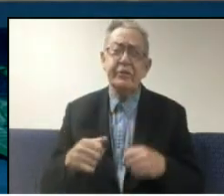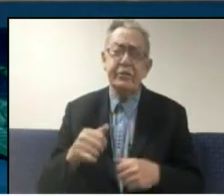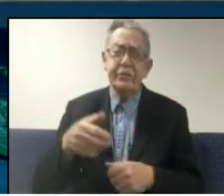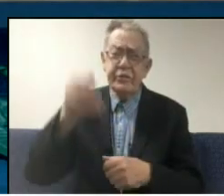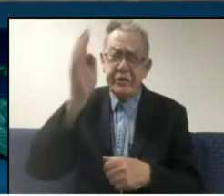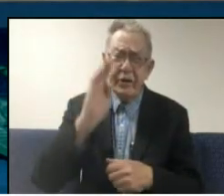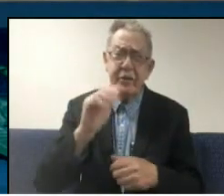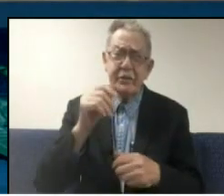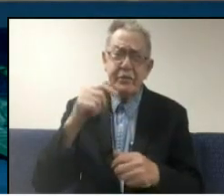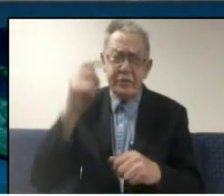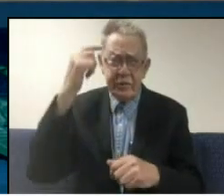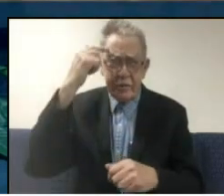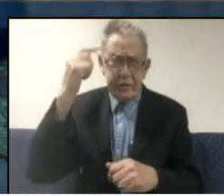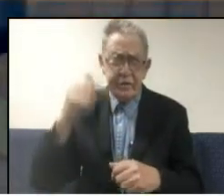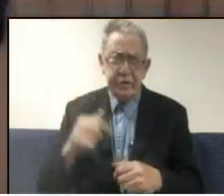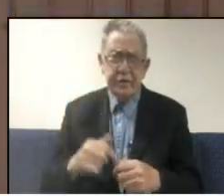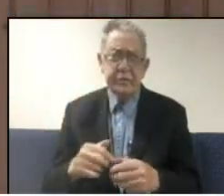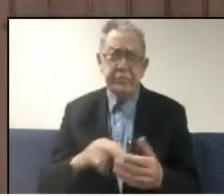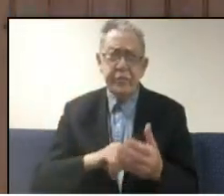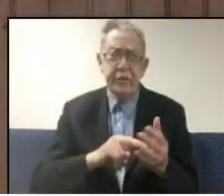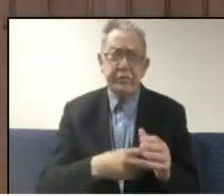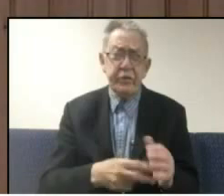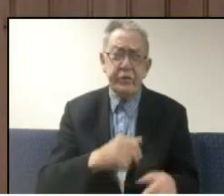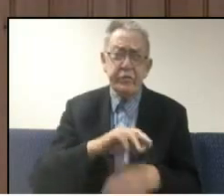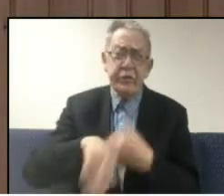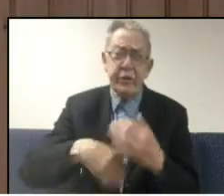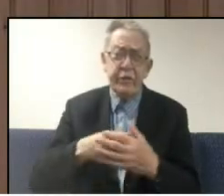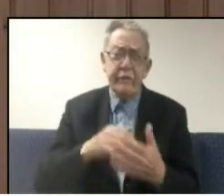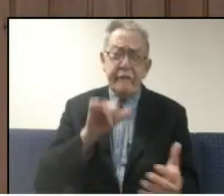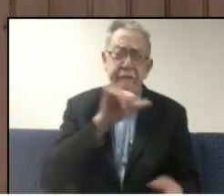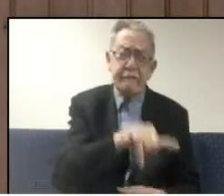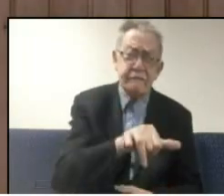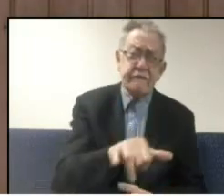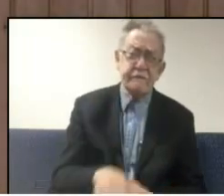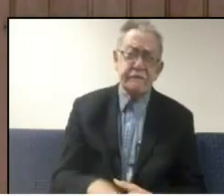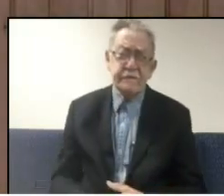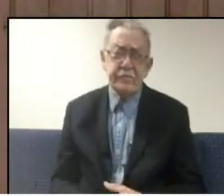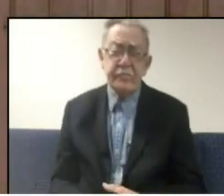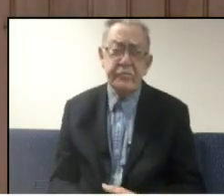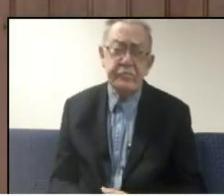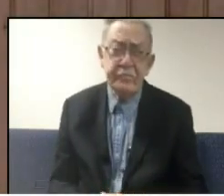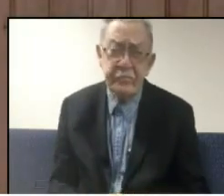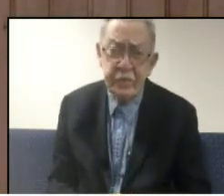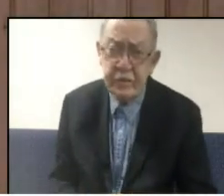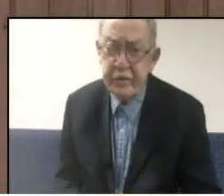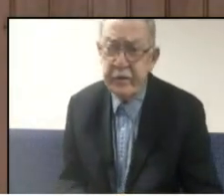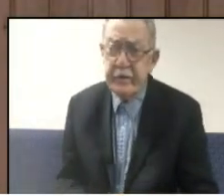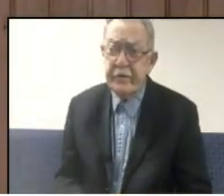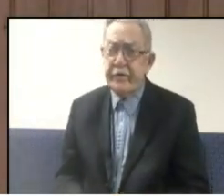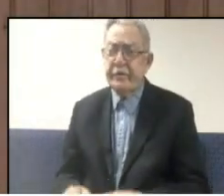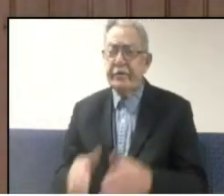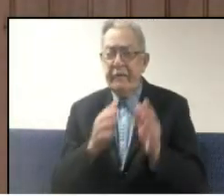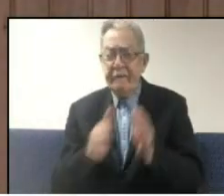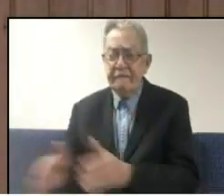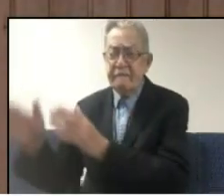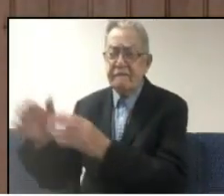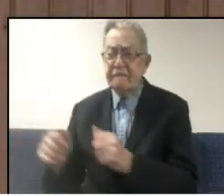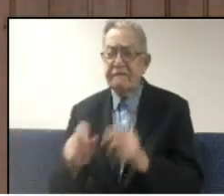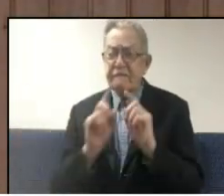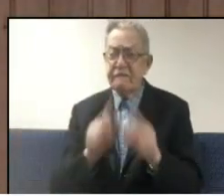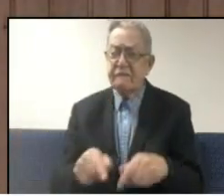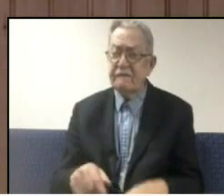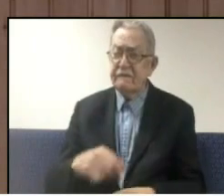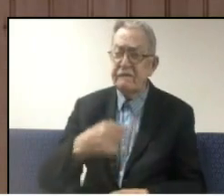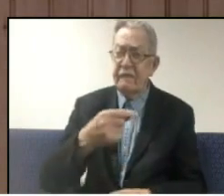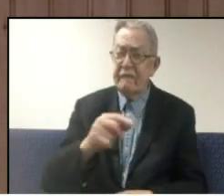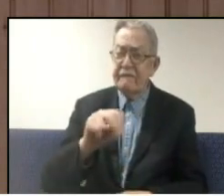had a purpose and a reason for all of that. There was no plan for going to the Gentiles. No